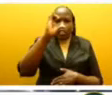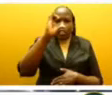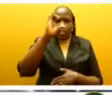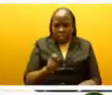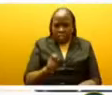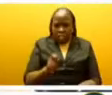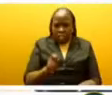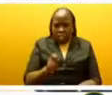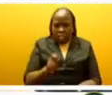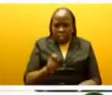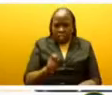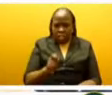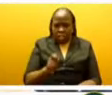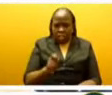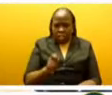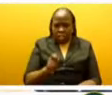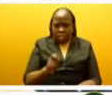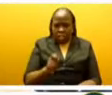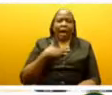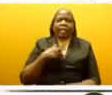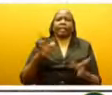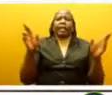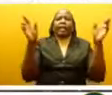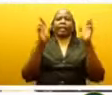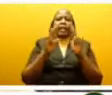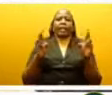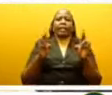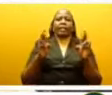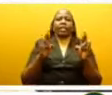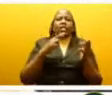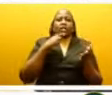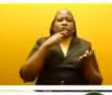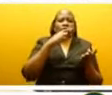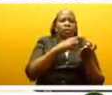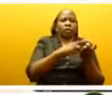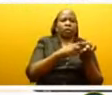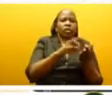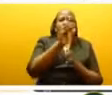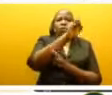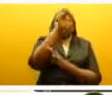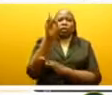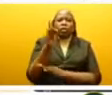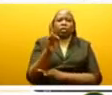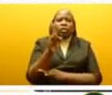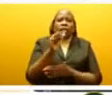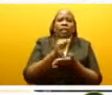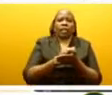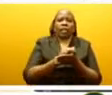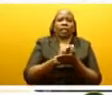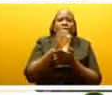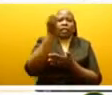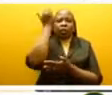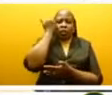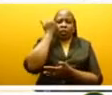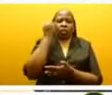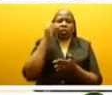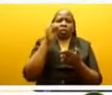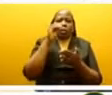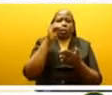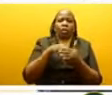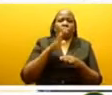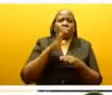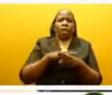We are ready to respond to the questions that the court put to us at the end of the day